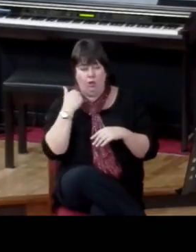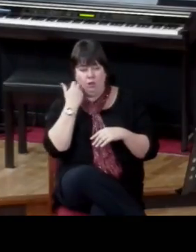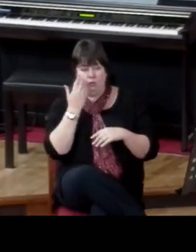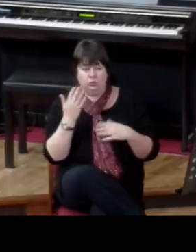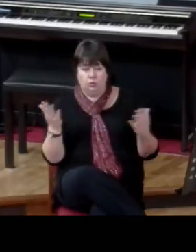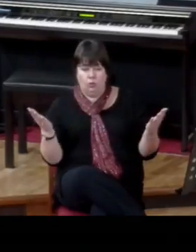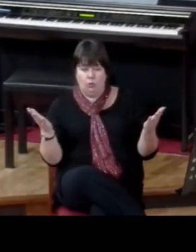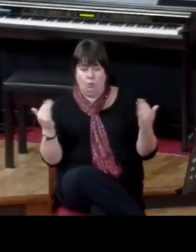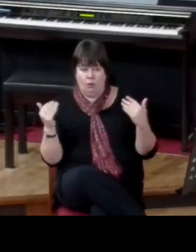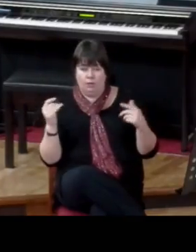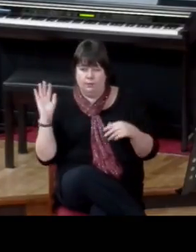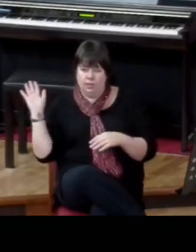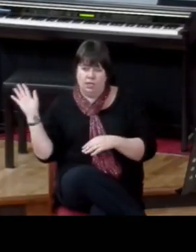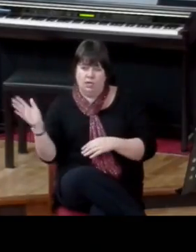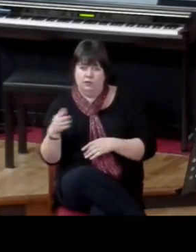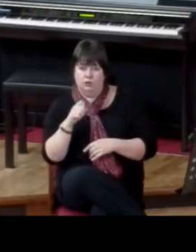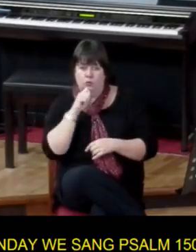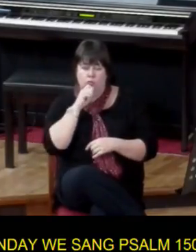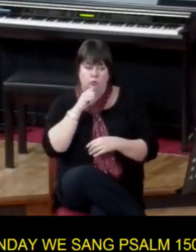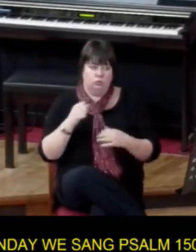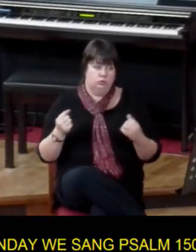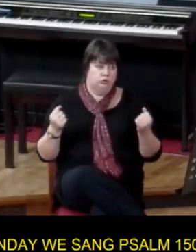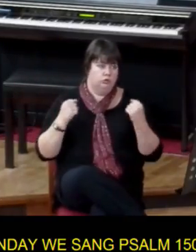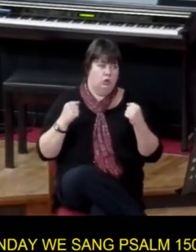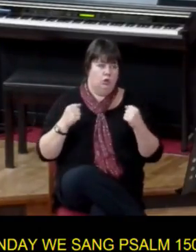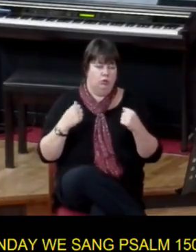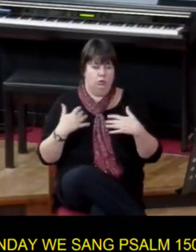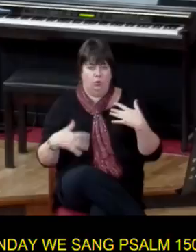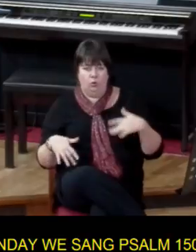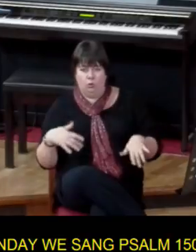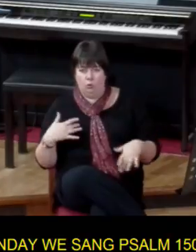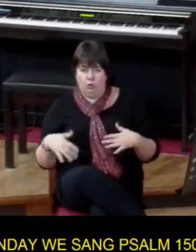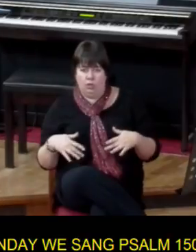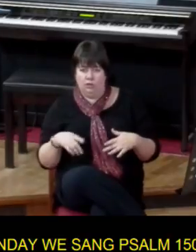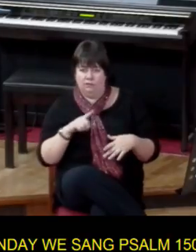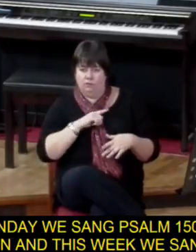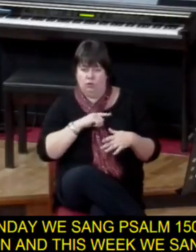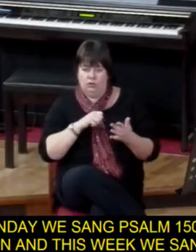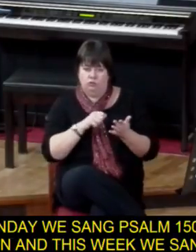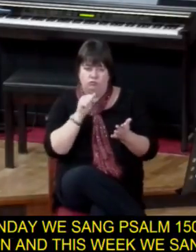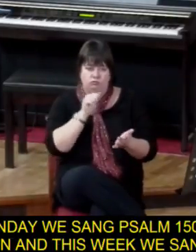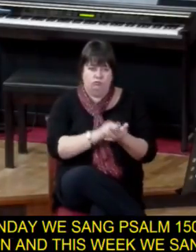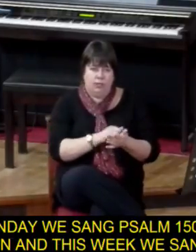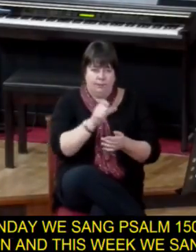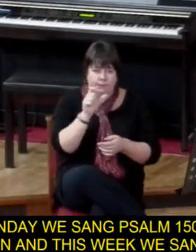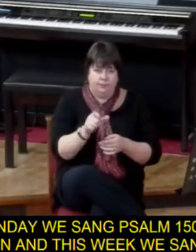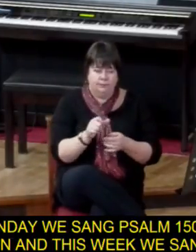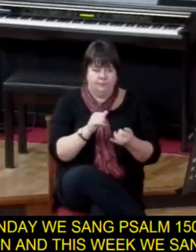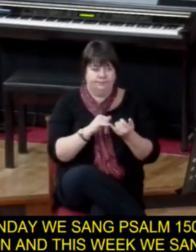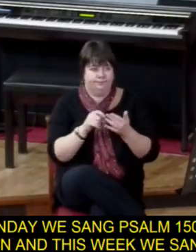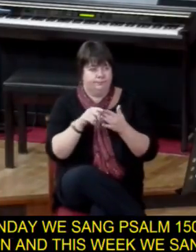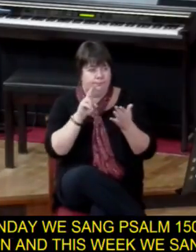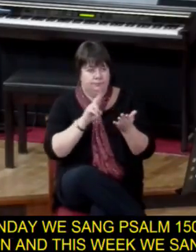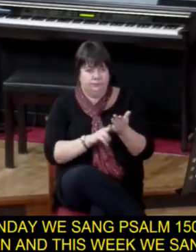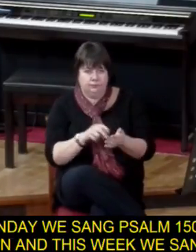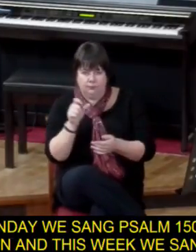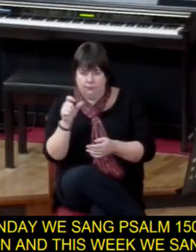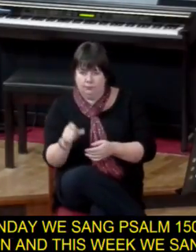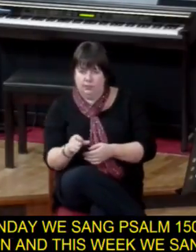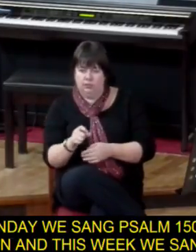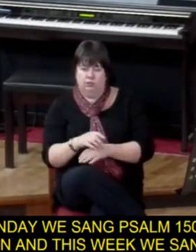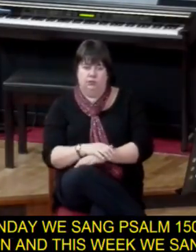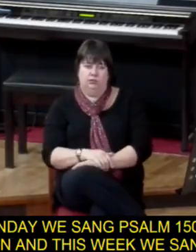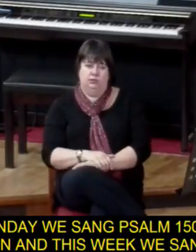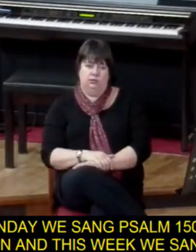everyone, to the powerful and the weak, to the righteous and the sinner. We take heart from the